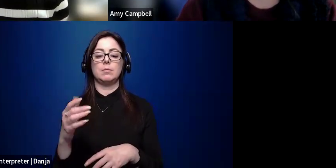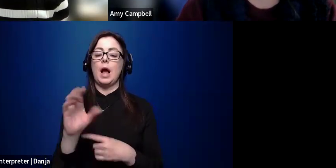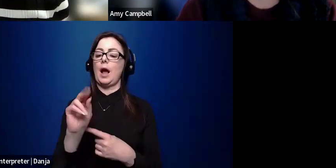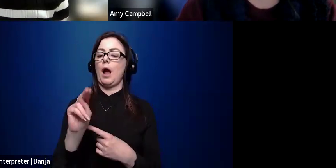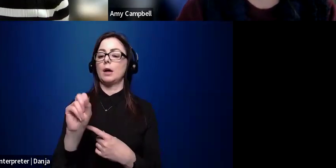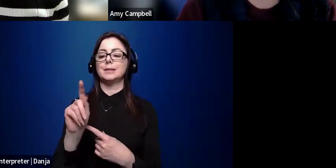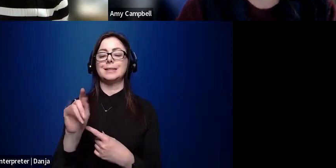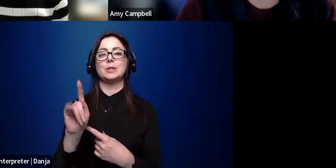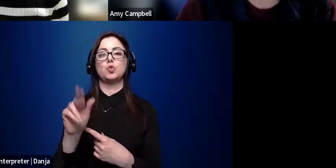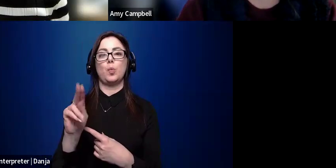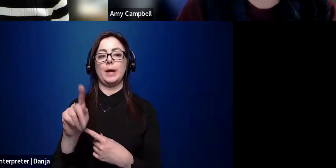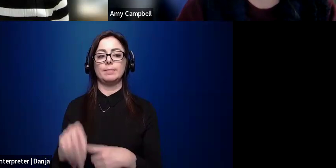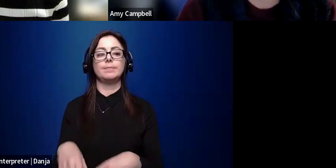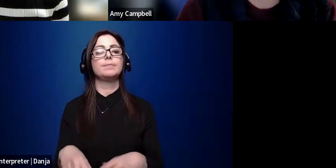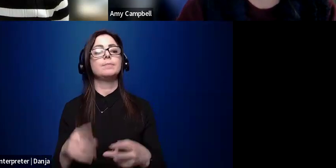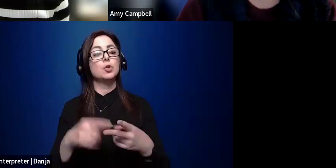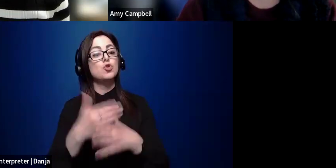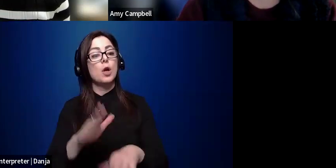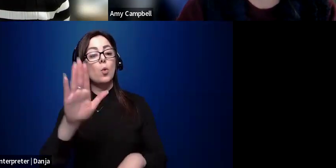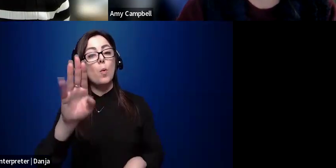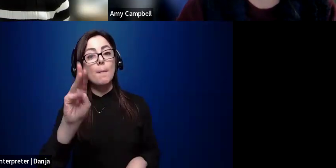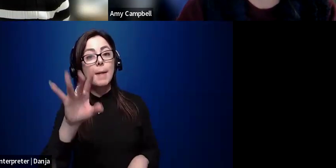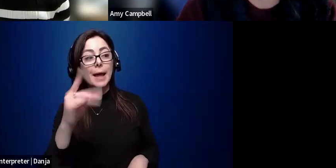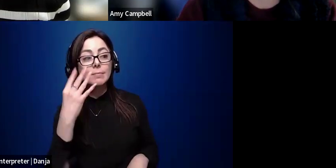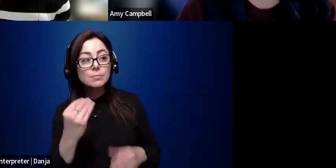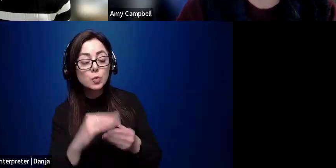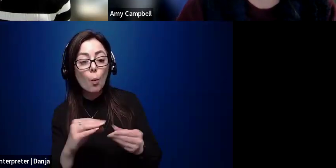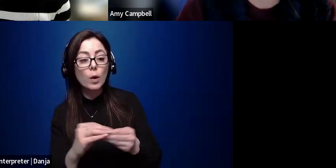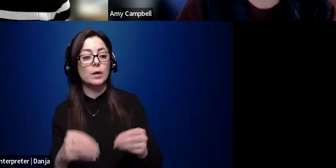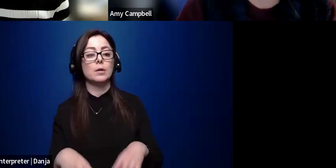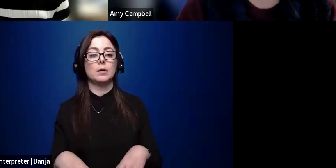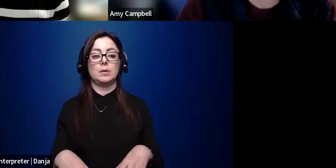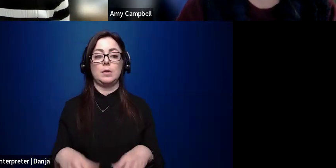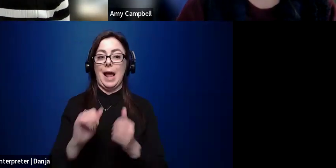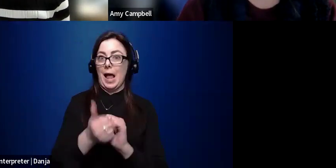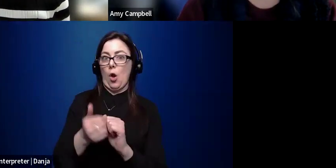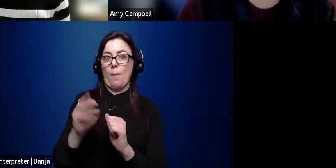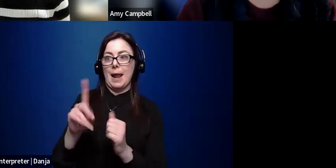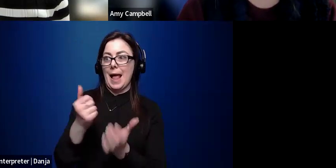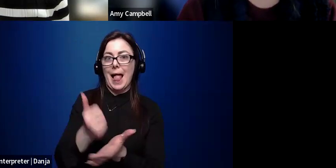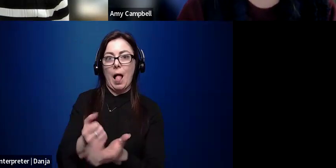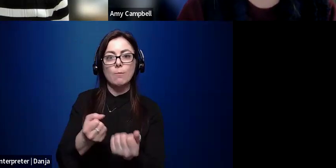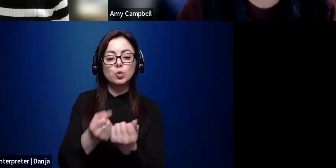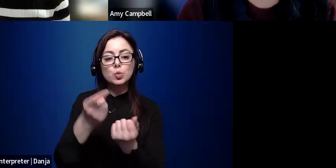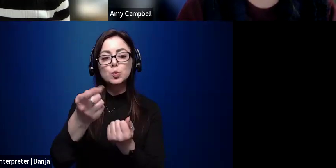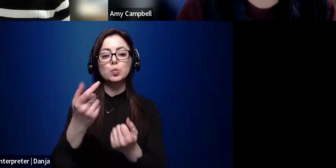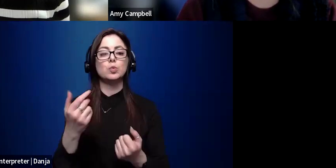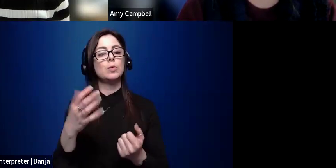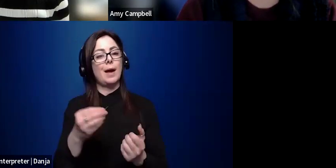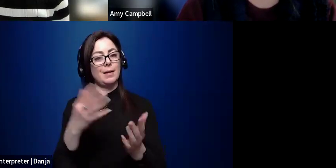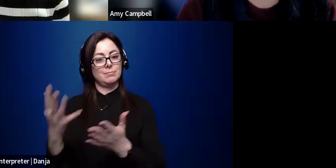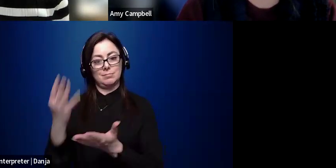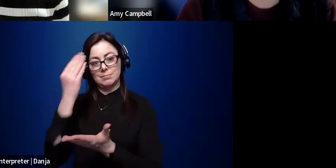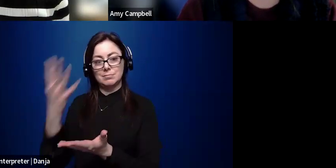it affect you now? If you're not getting the supports you need, talk about that. They need to hear what's happening